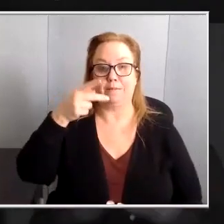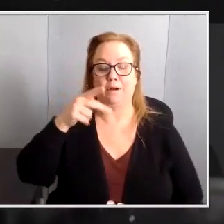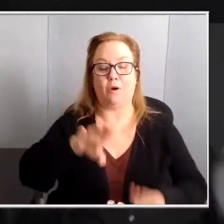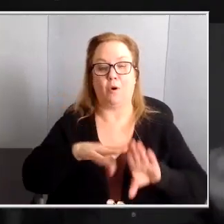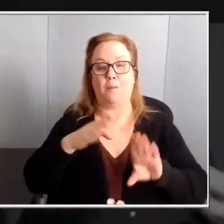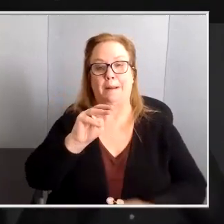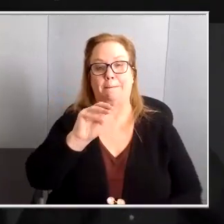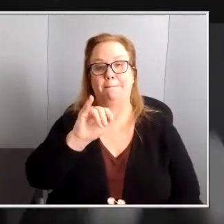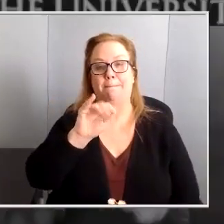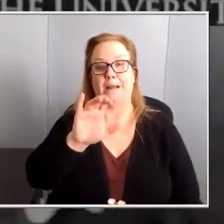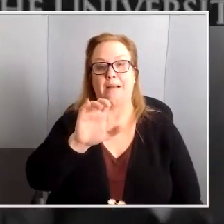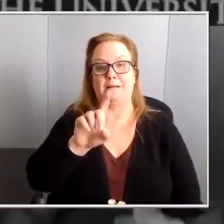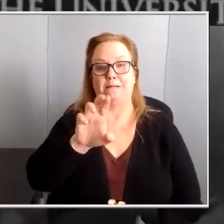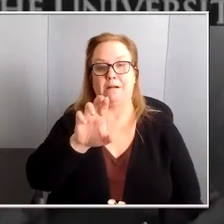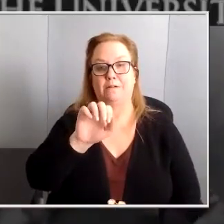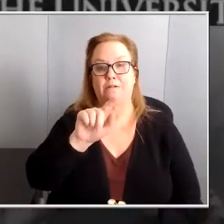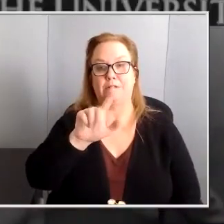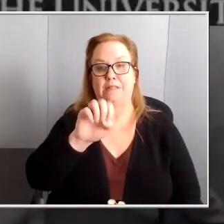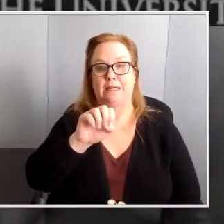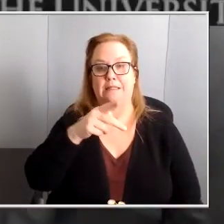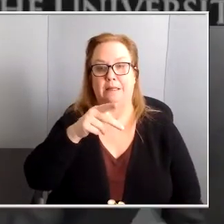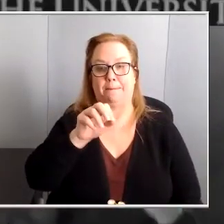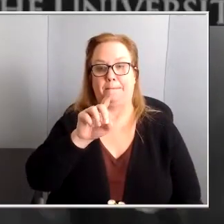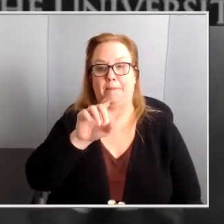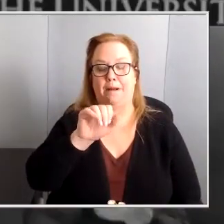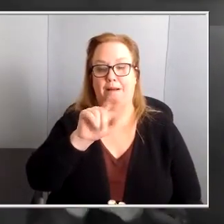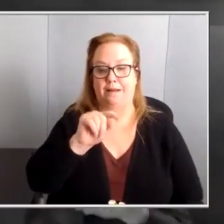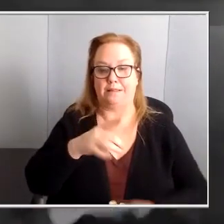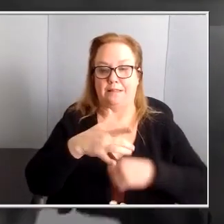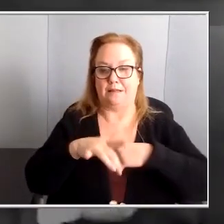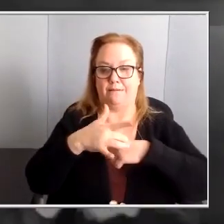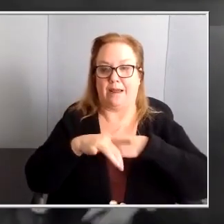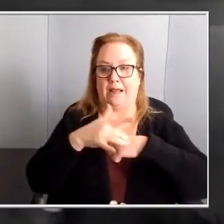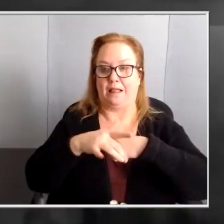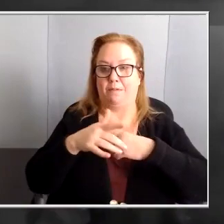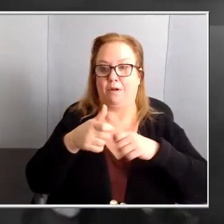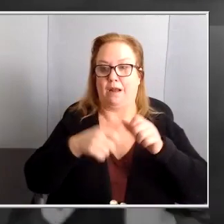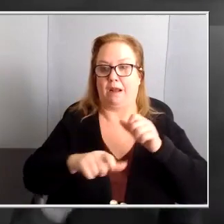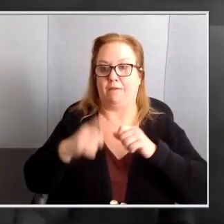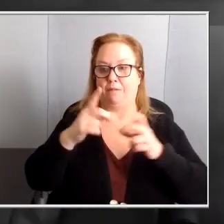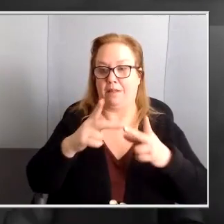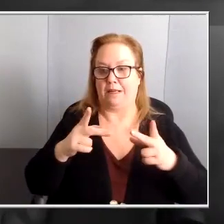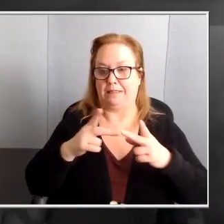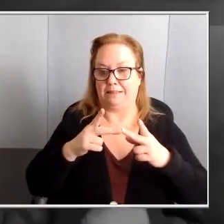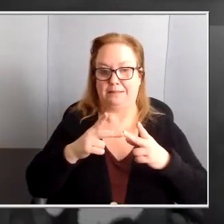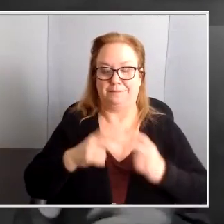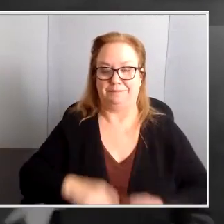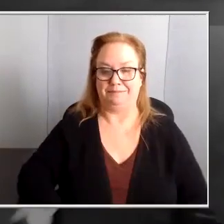mics with Dr. Stites podcasts. Now, everywhere podcasts are available.